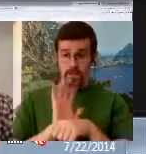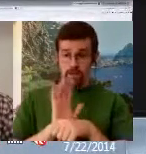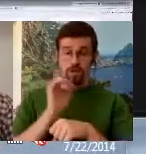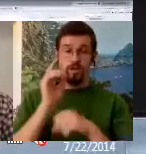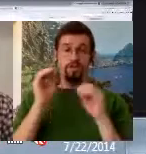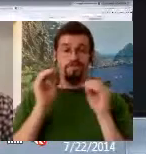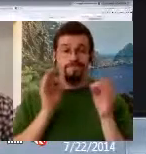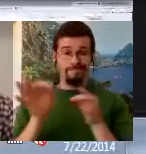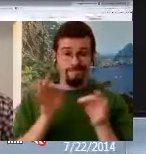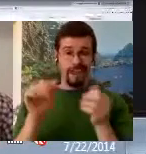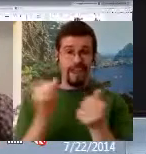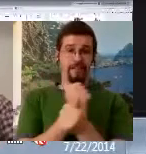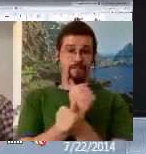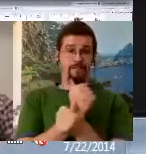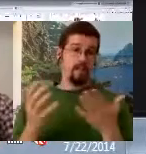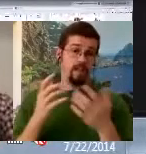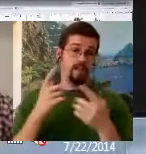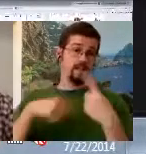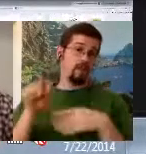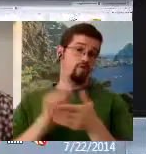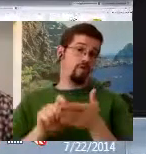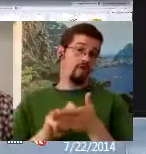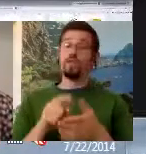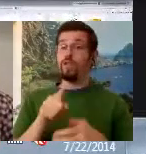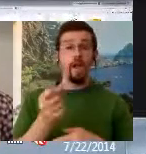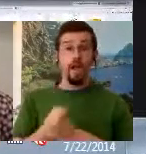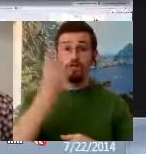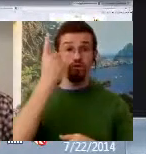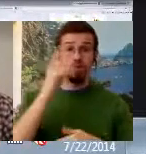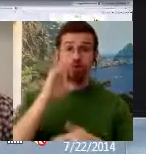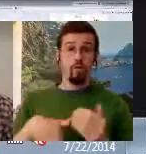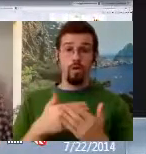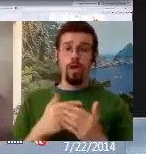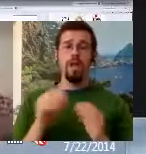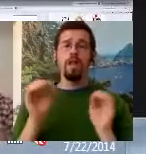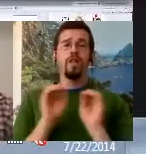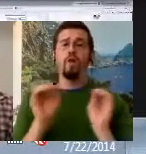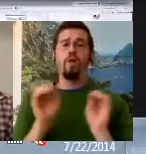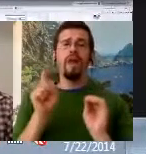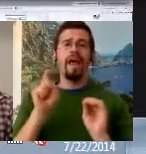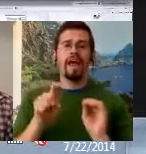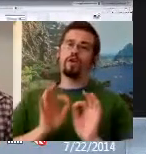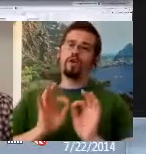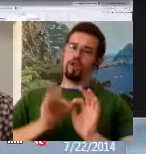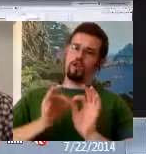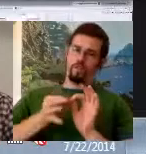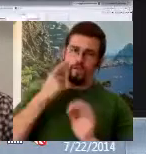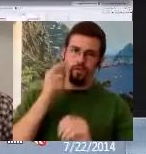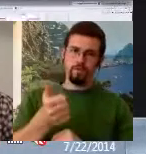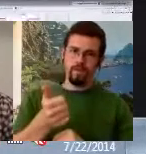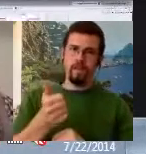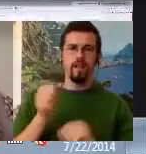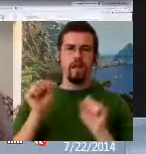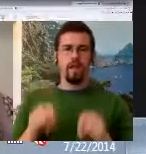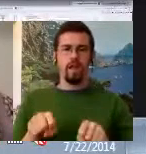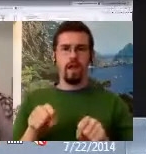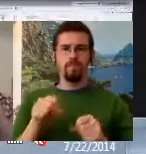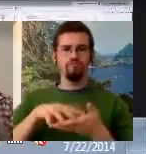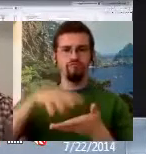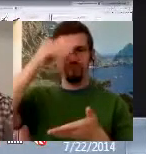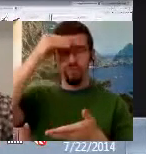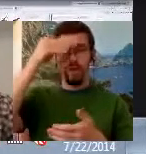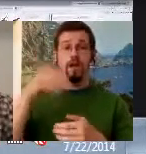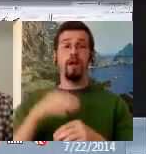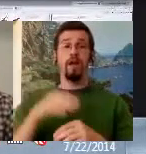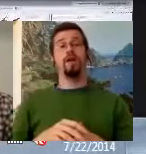And so they understood the whole message. No one can would like to translate for them. They can rely on themselves. And thanks to sign